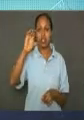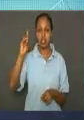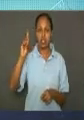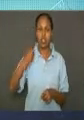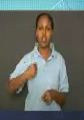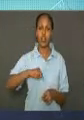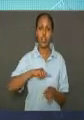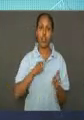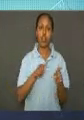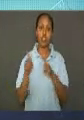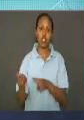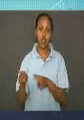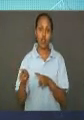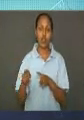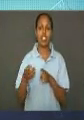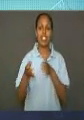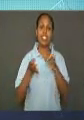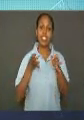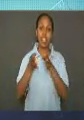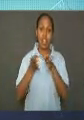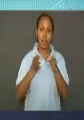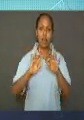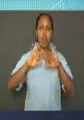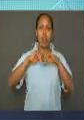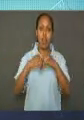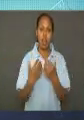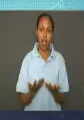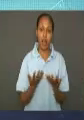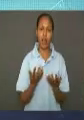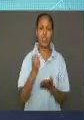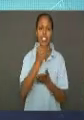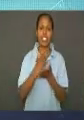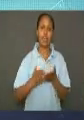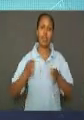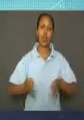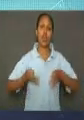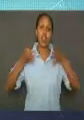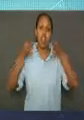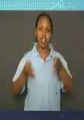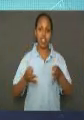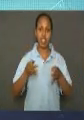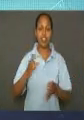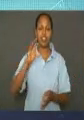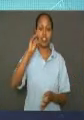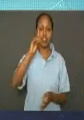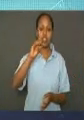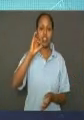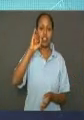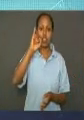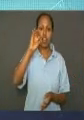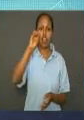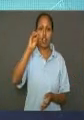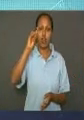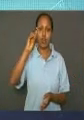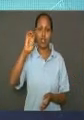We also described how a semiconductor diode can